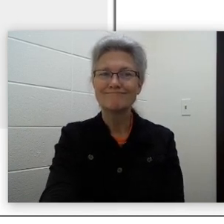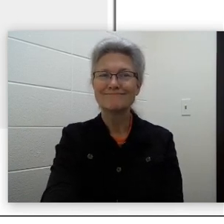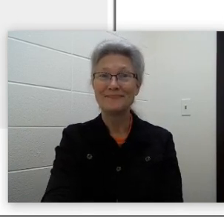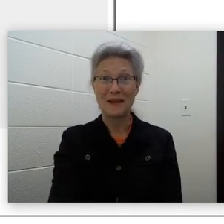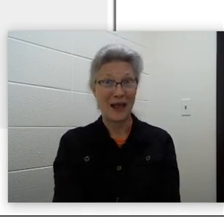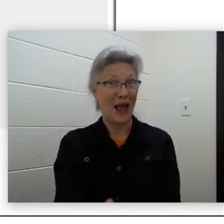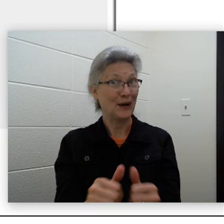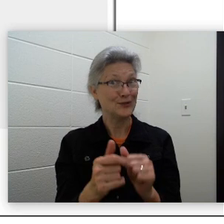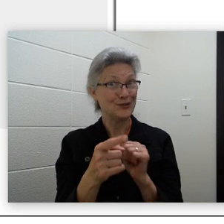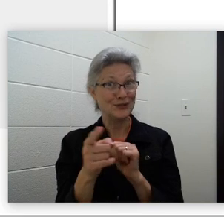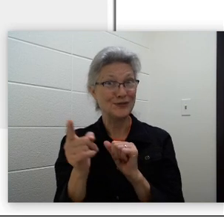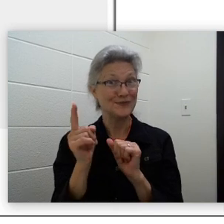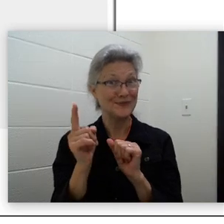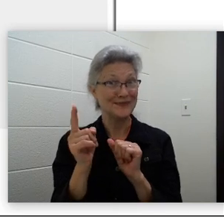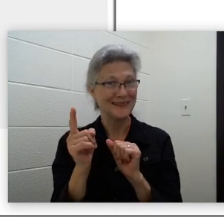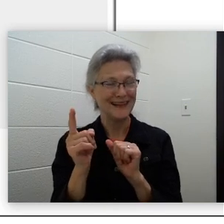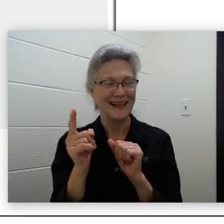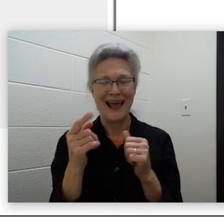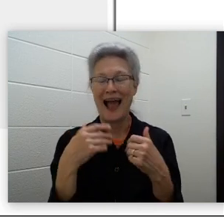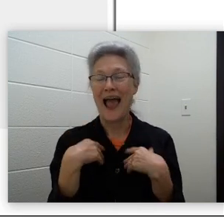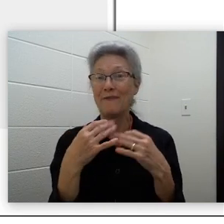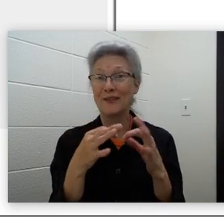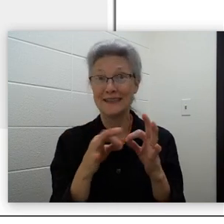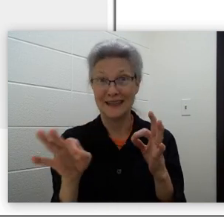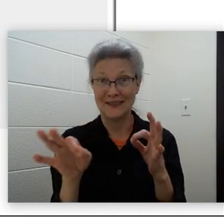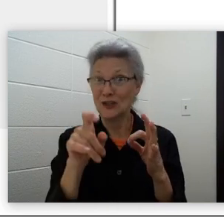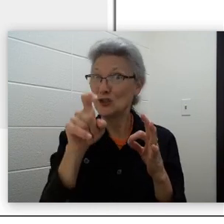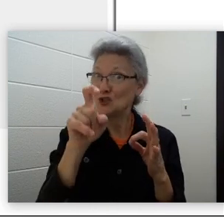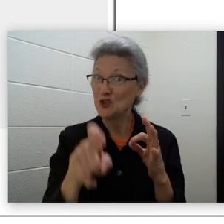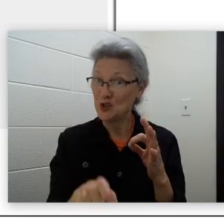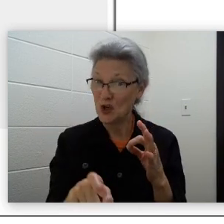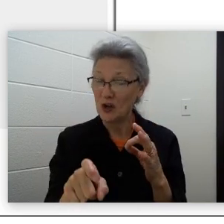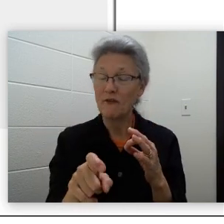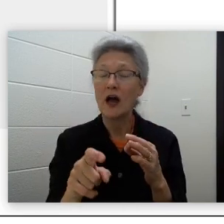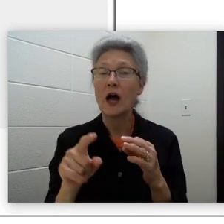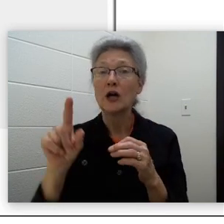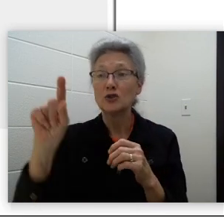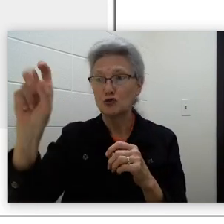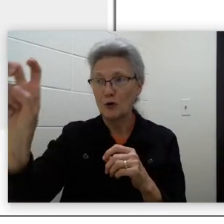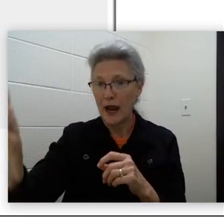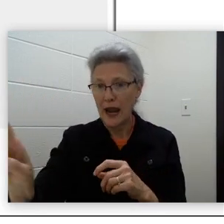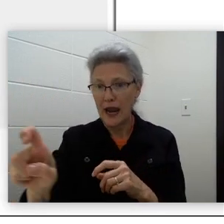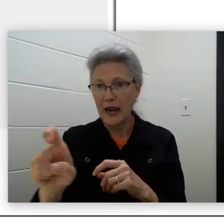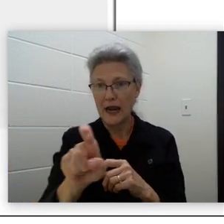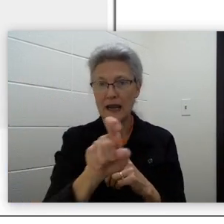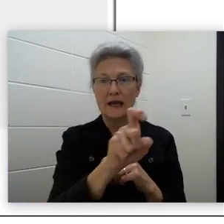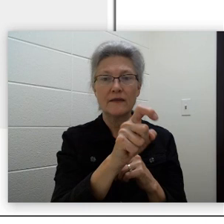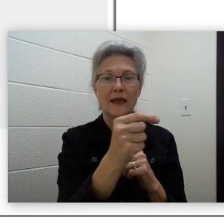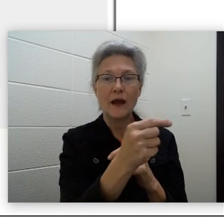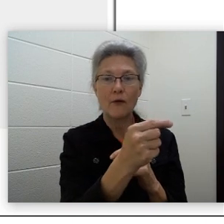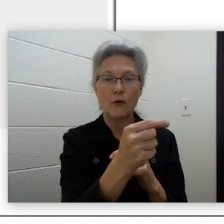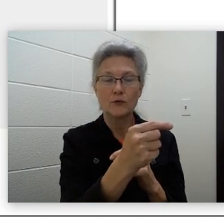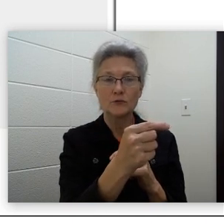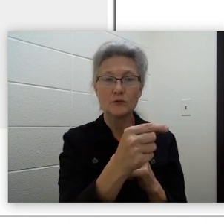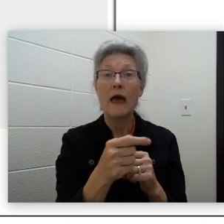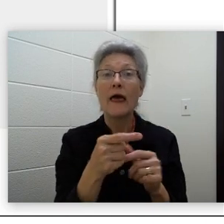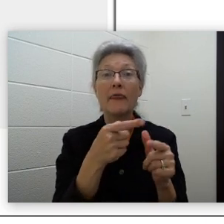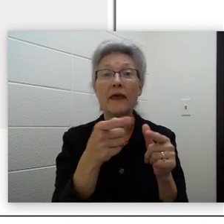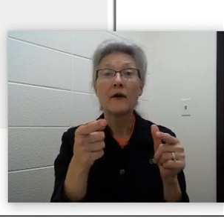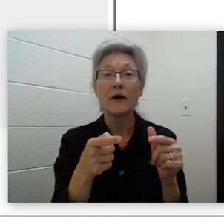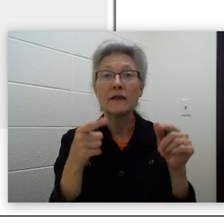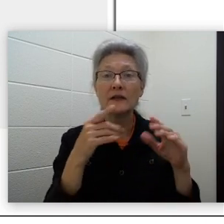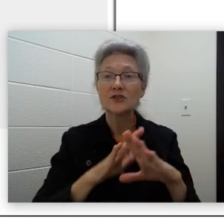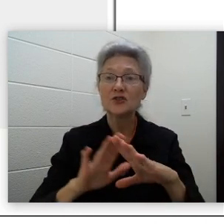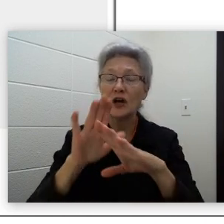How'd you do? I have the sentence that you should have dragged the arrow to. It says, "There in the sheltered